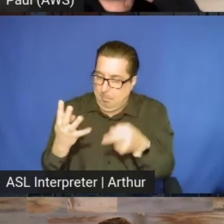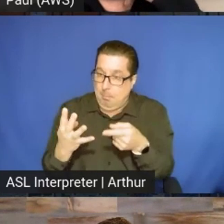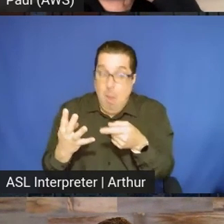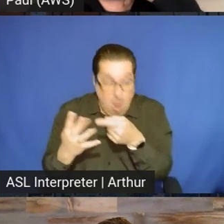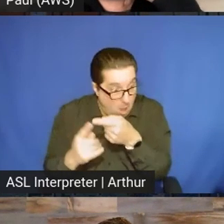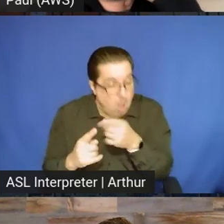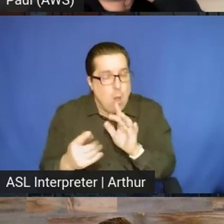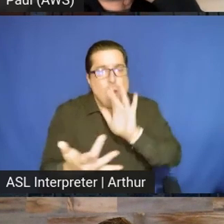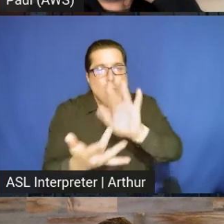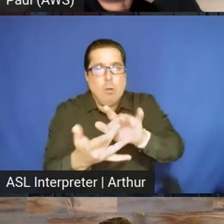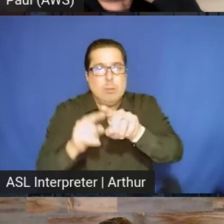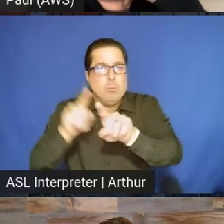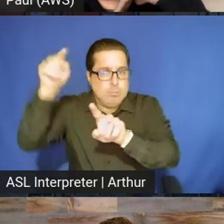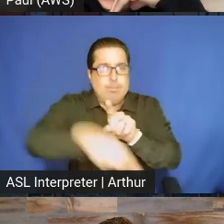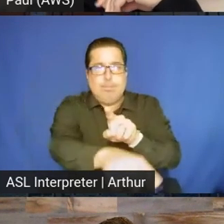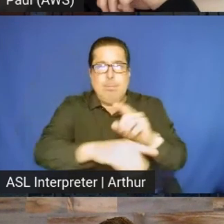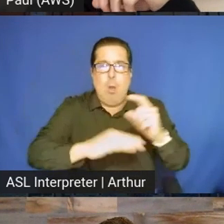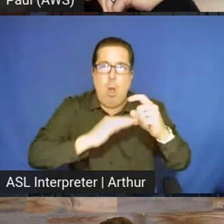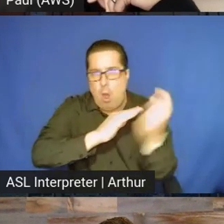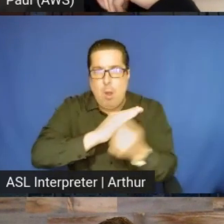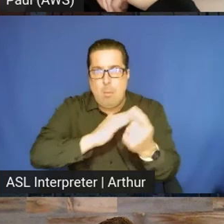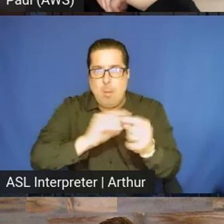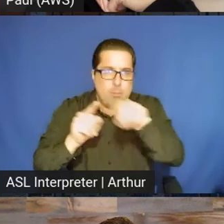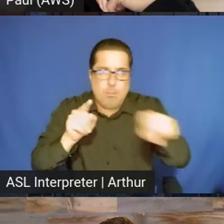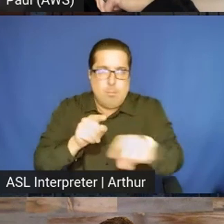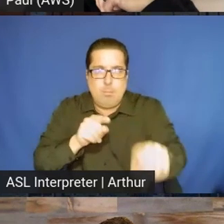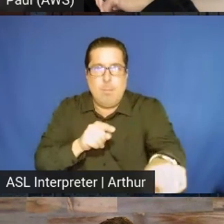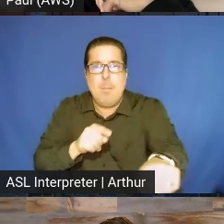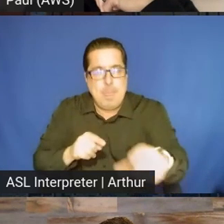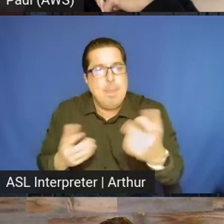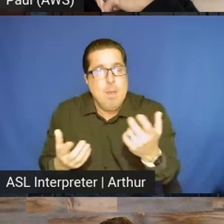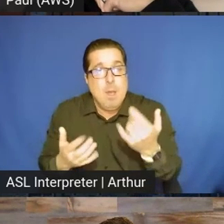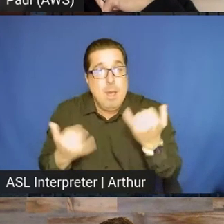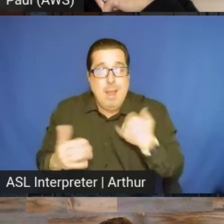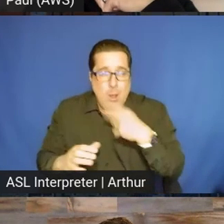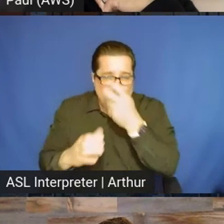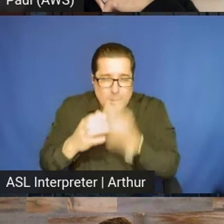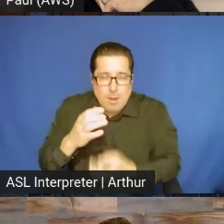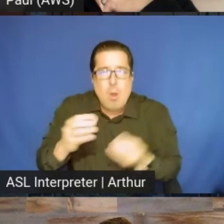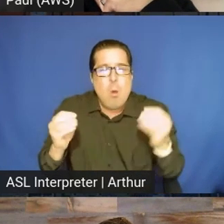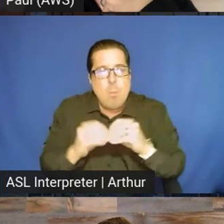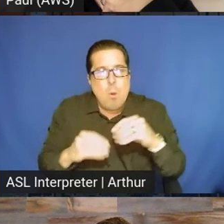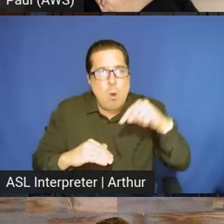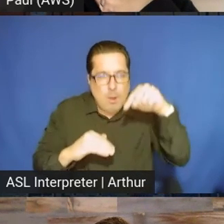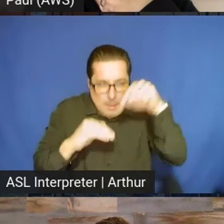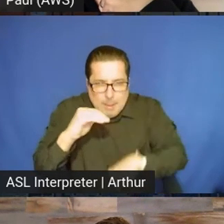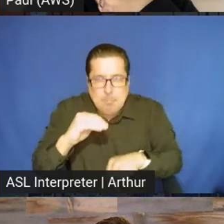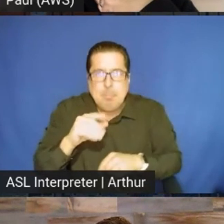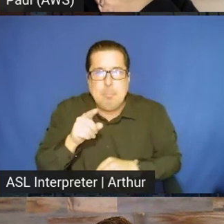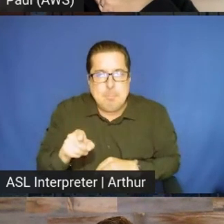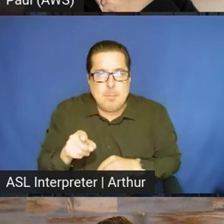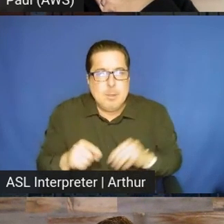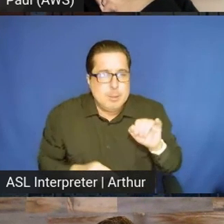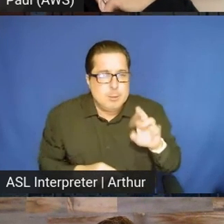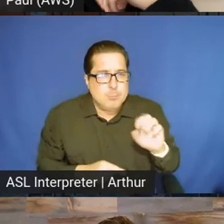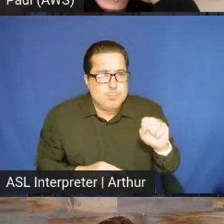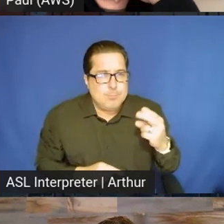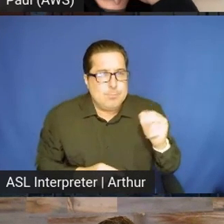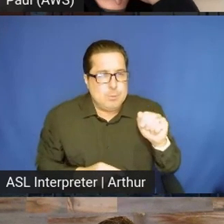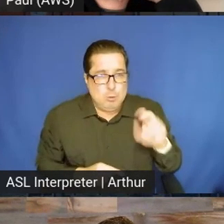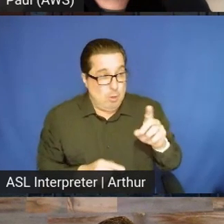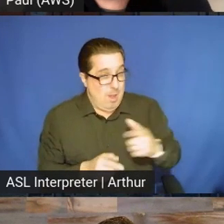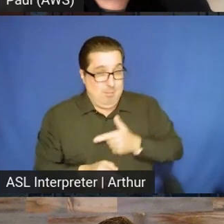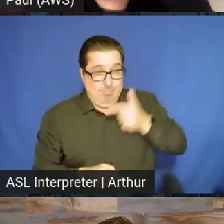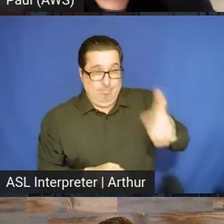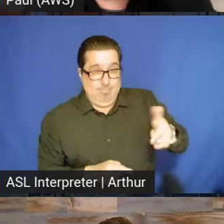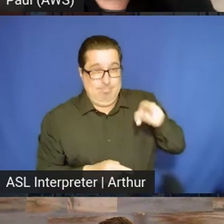add it to the cluster. And so now we're going to dive in a little bit deeper, and Irshad's going to walk you through what it